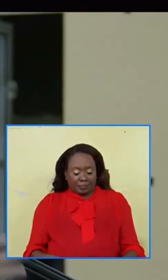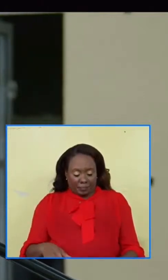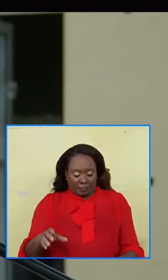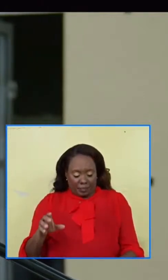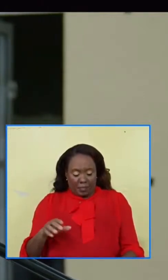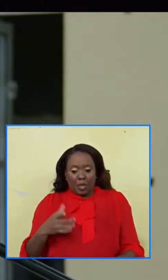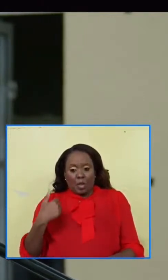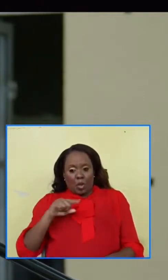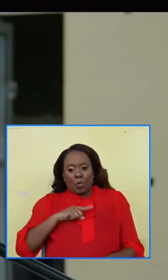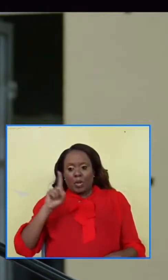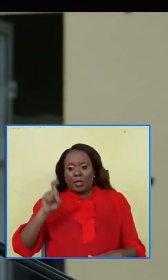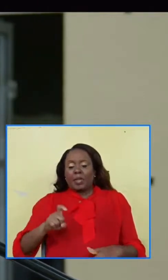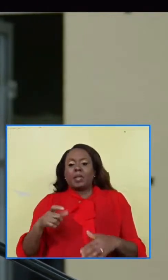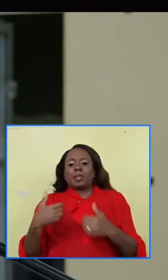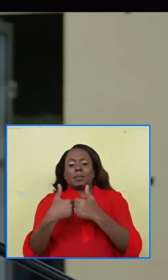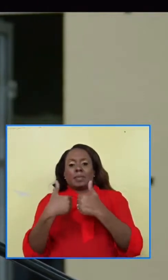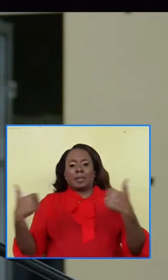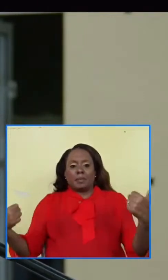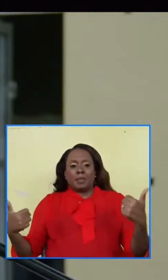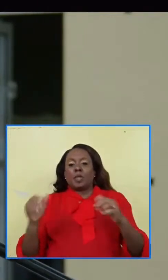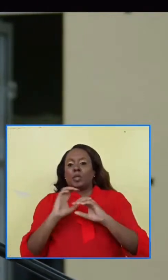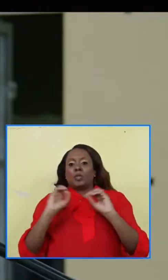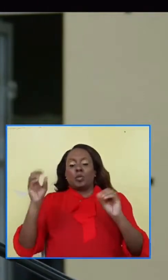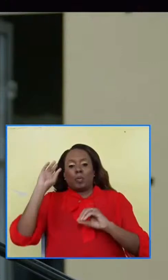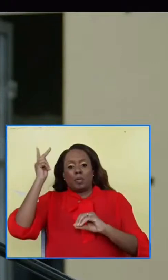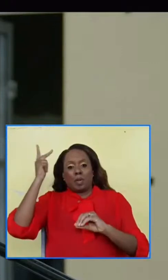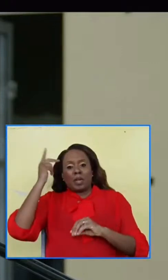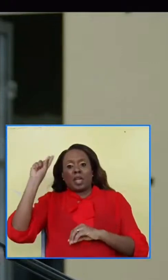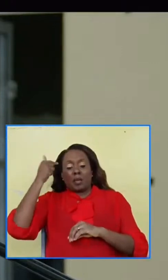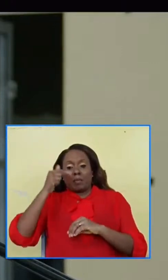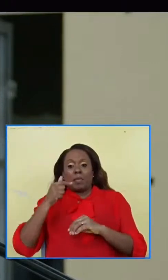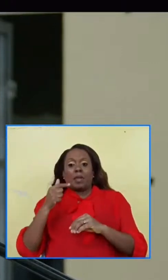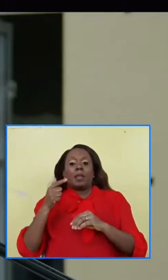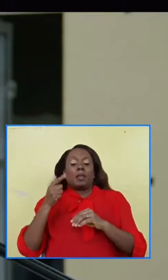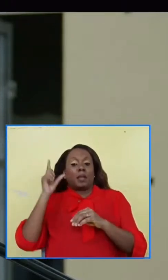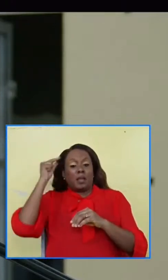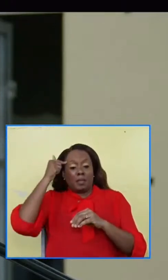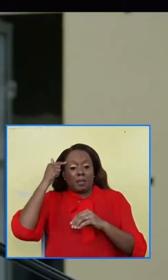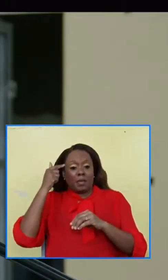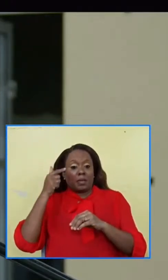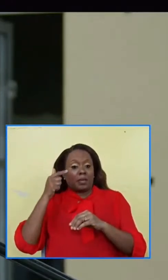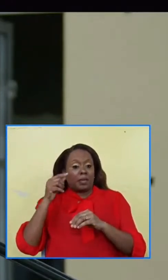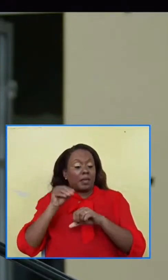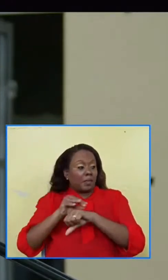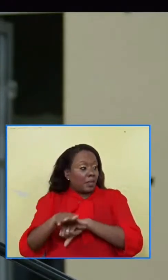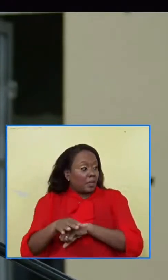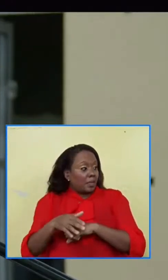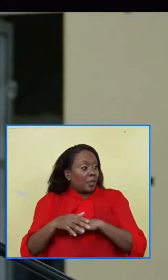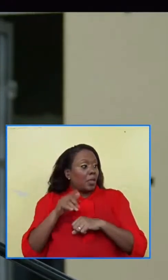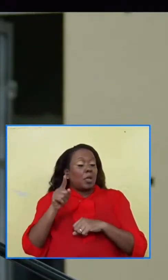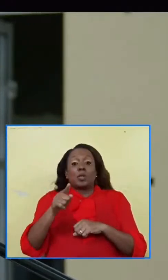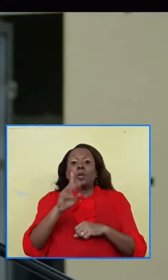from investment management, and there should be no influence. So you're talking about social, etc.